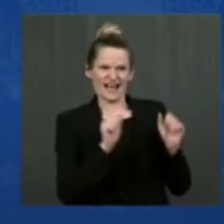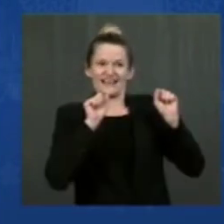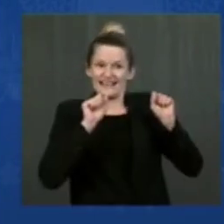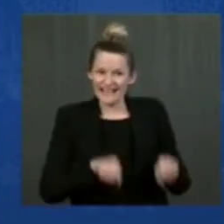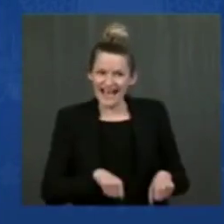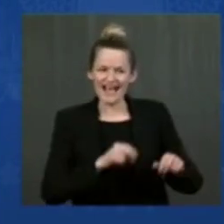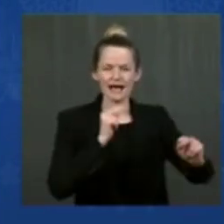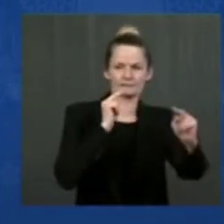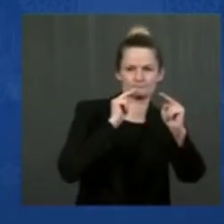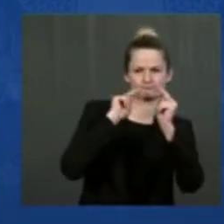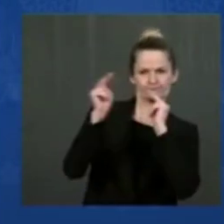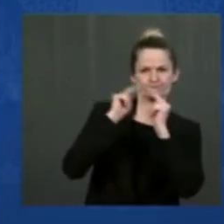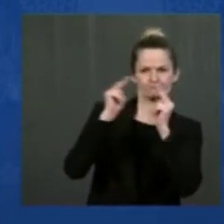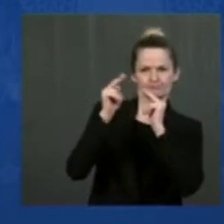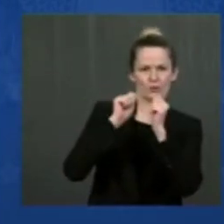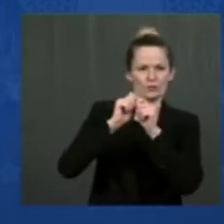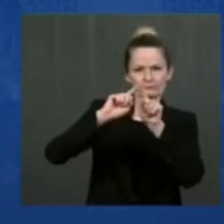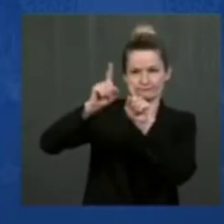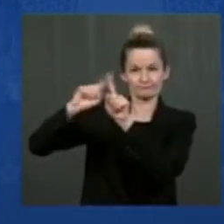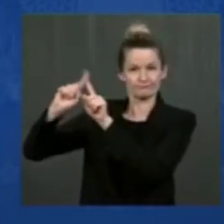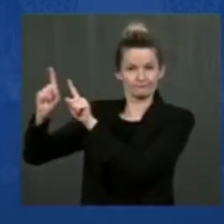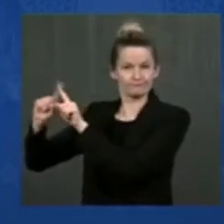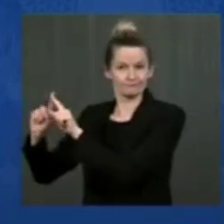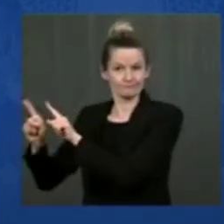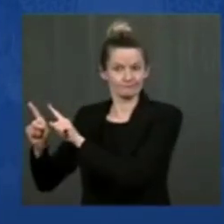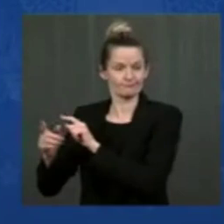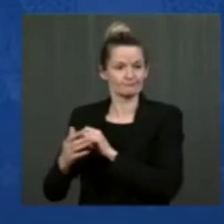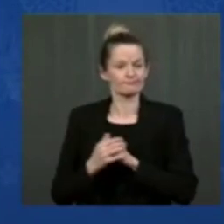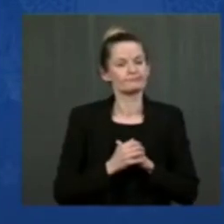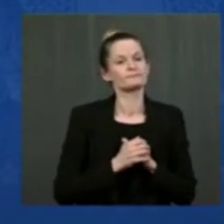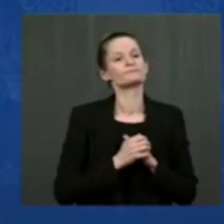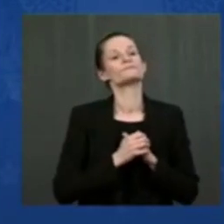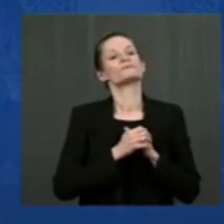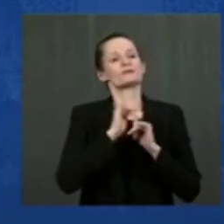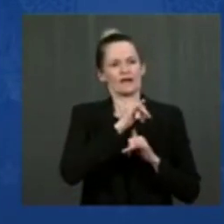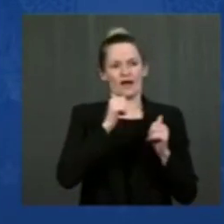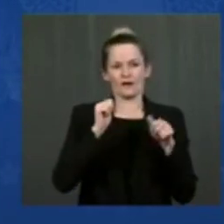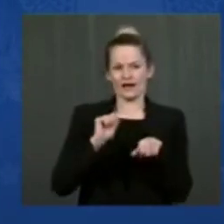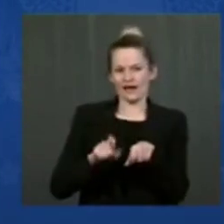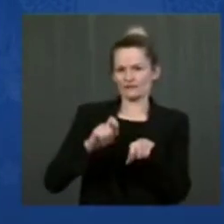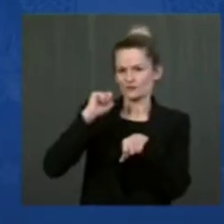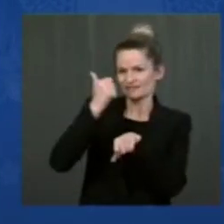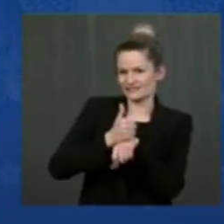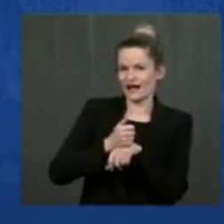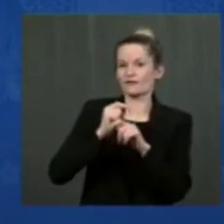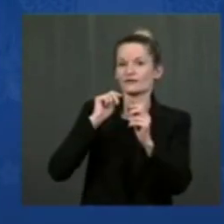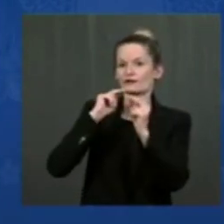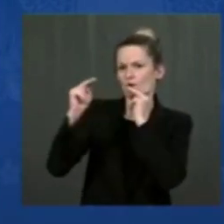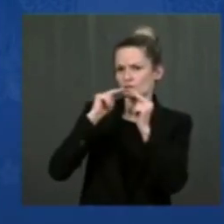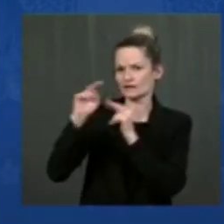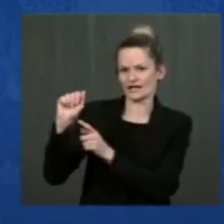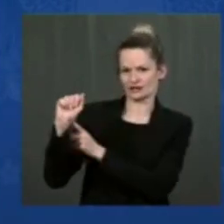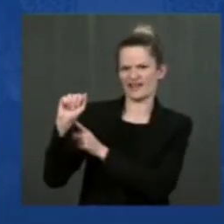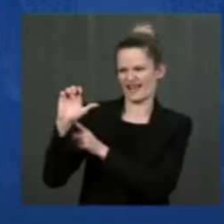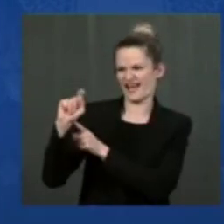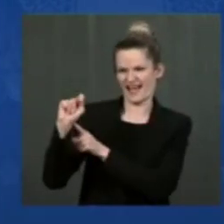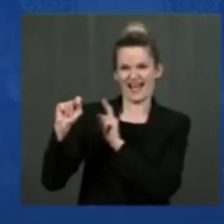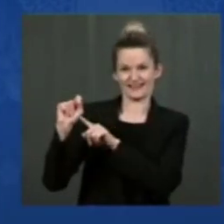our Workers' First agenda. And this is the worker-centered change that we voted for in the last